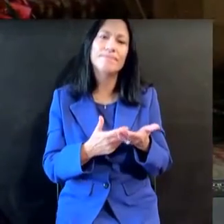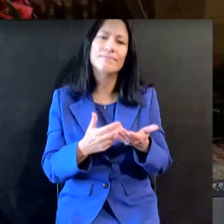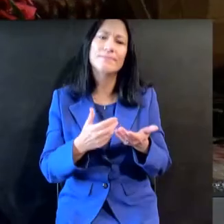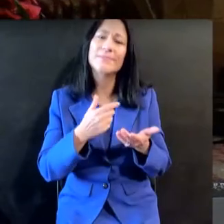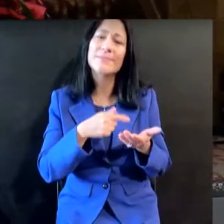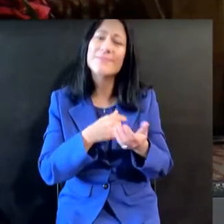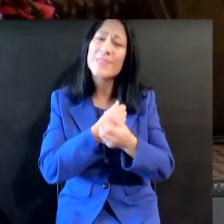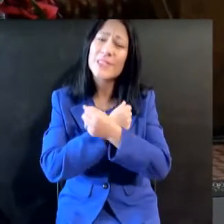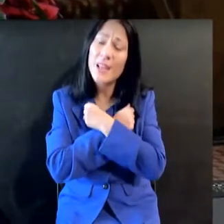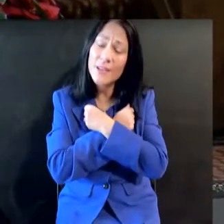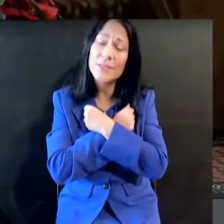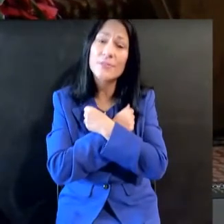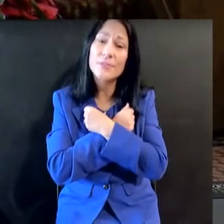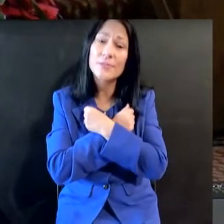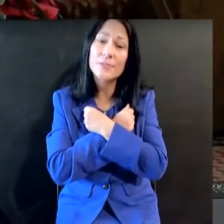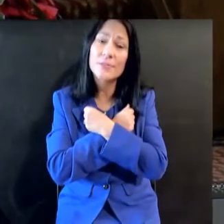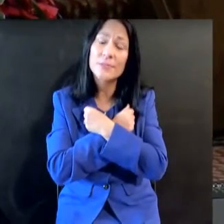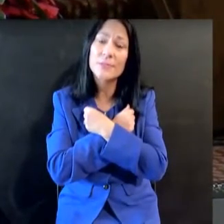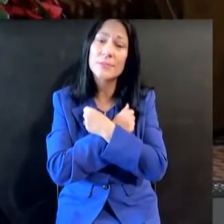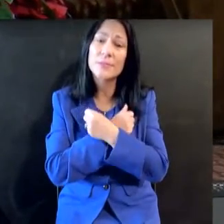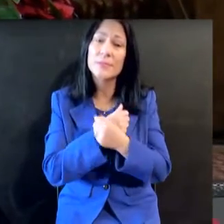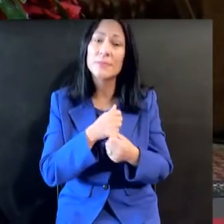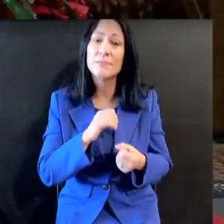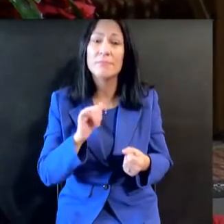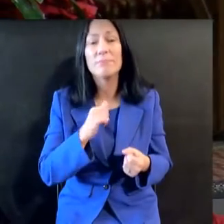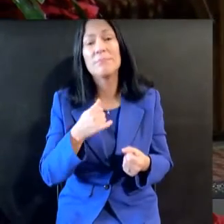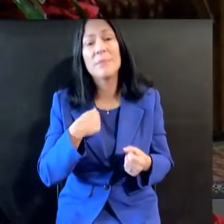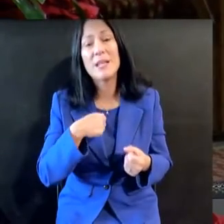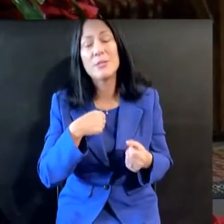love as human beings on our own.